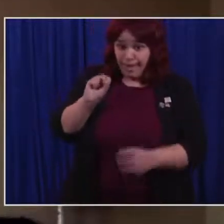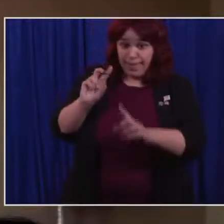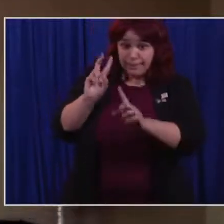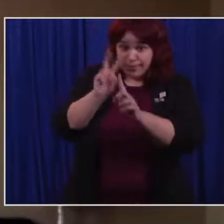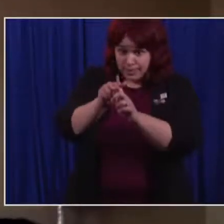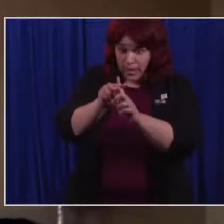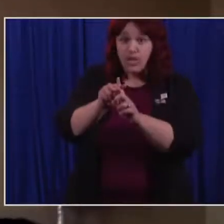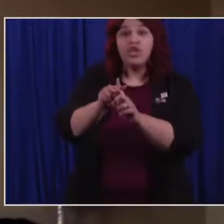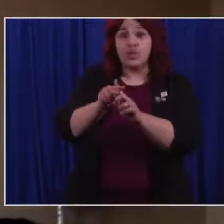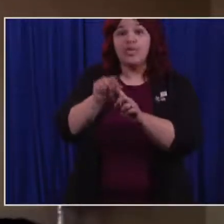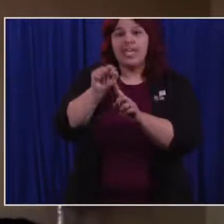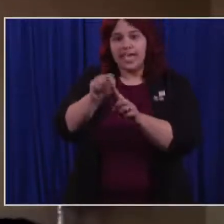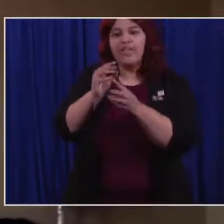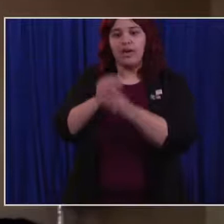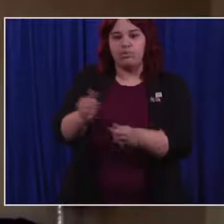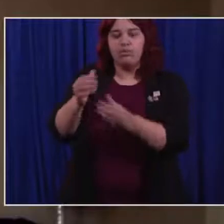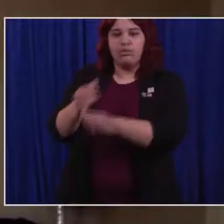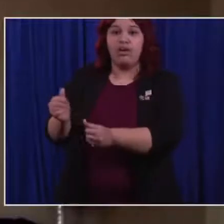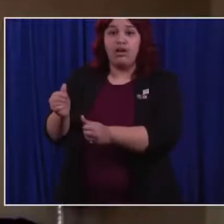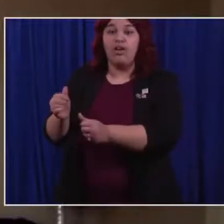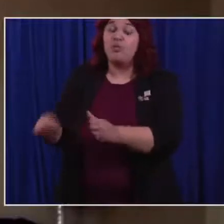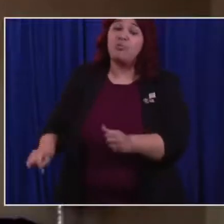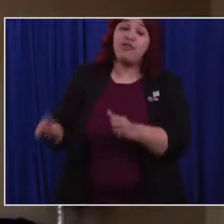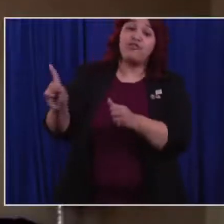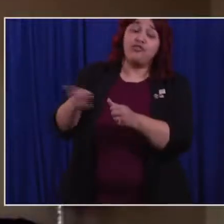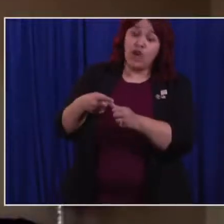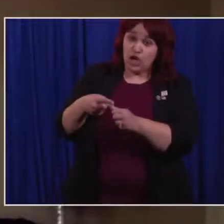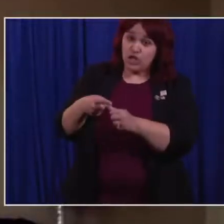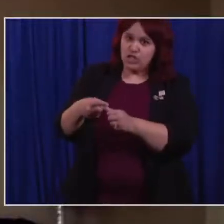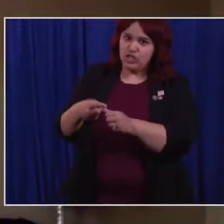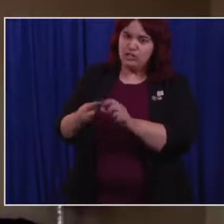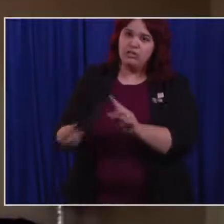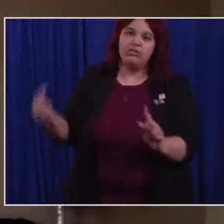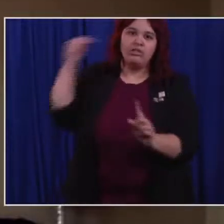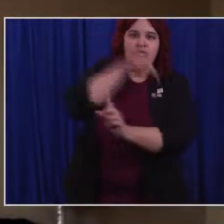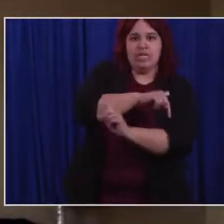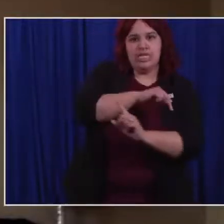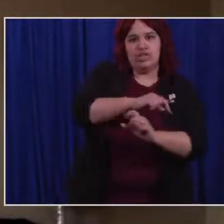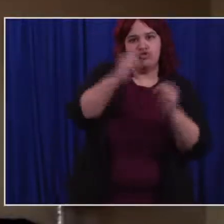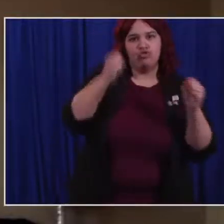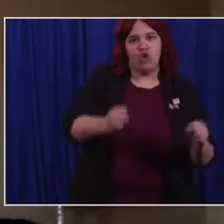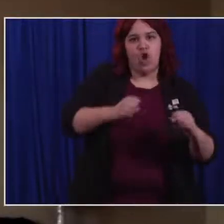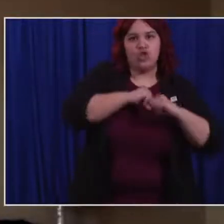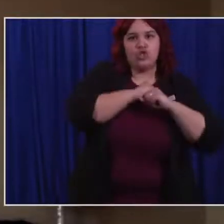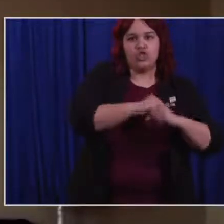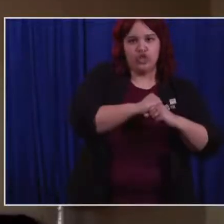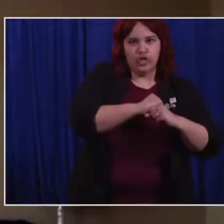starts with getting the right kind of security at the front end, and we're well on the way to doing that. Thanks, Jeff.